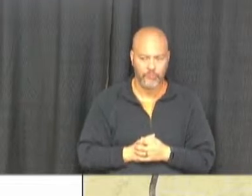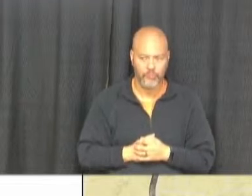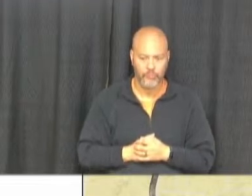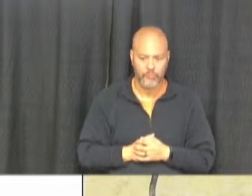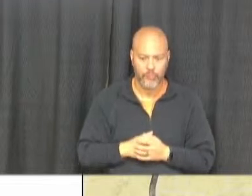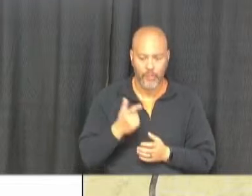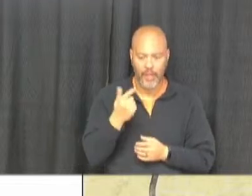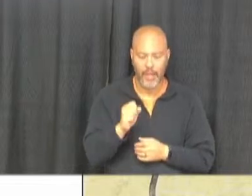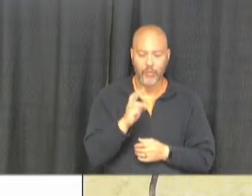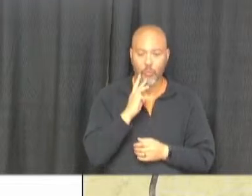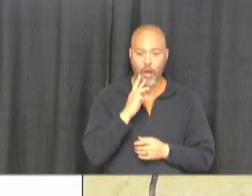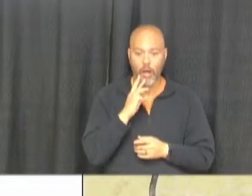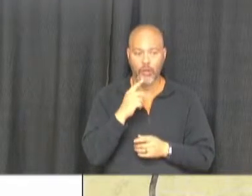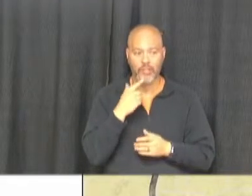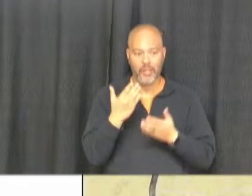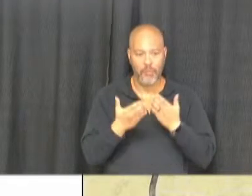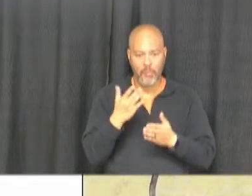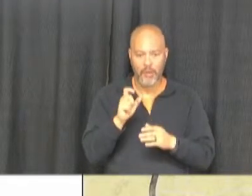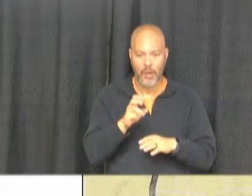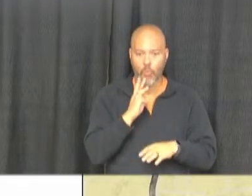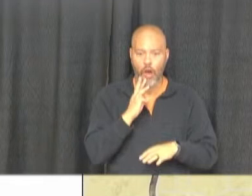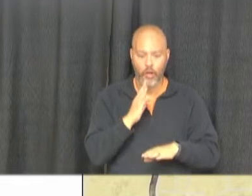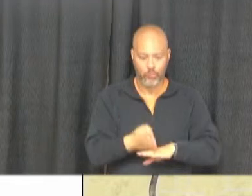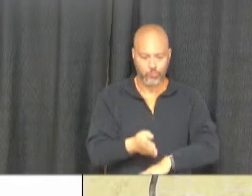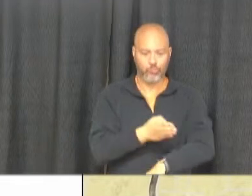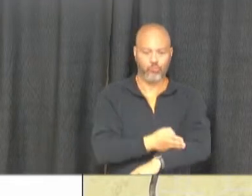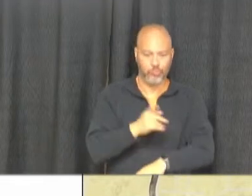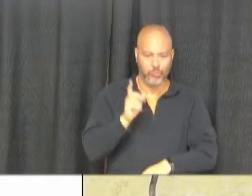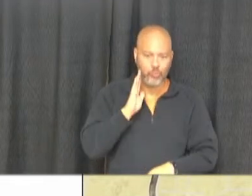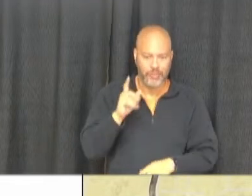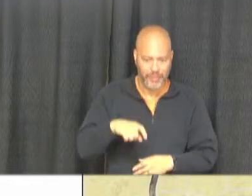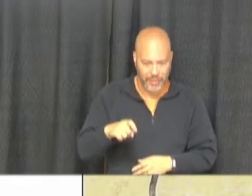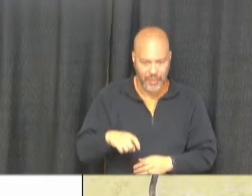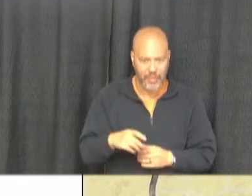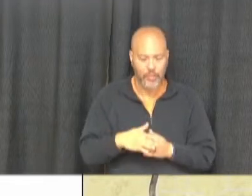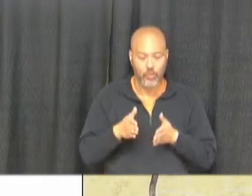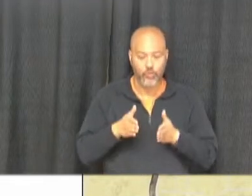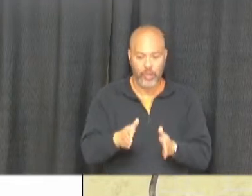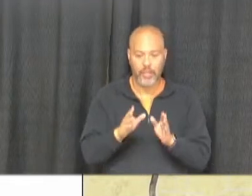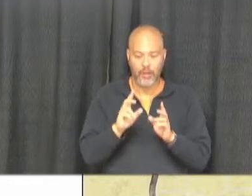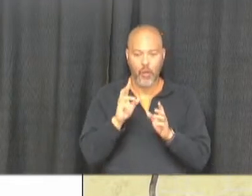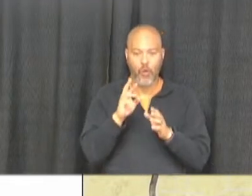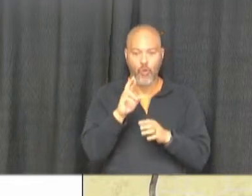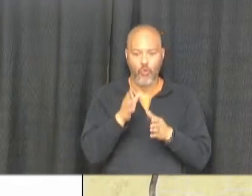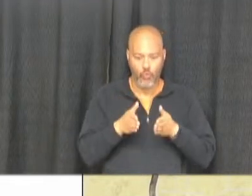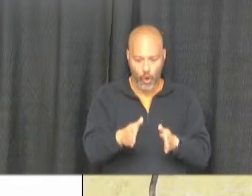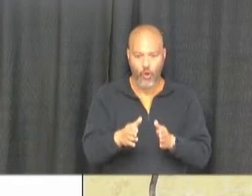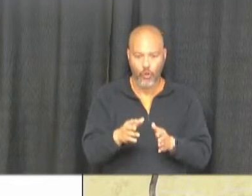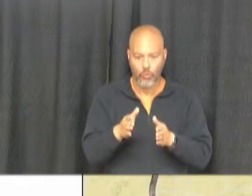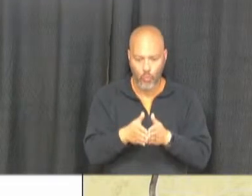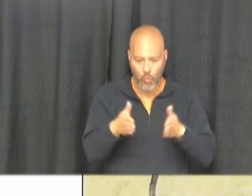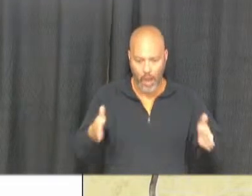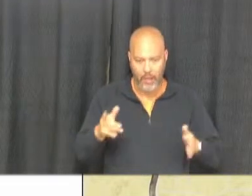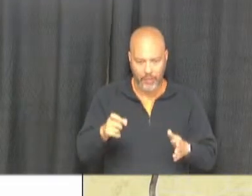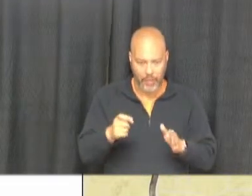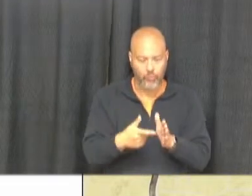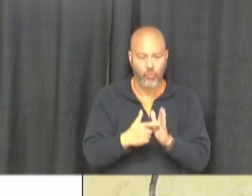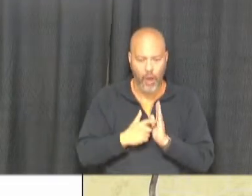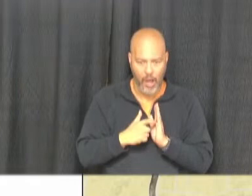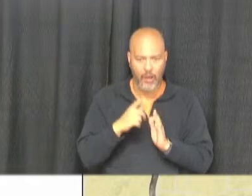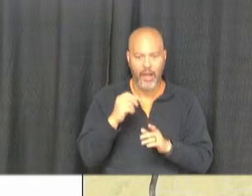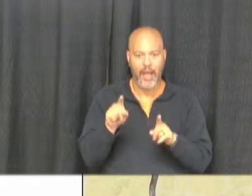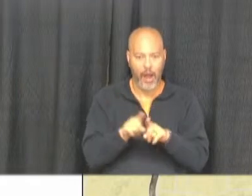The gas and water department said possible water upgrades would be needed. The street department said road widening would be required and contribute to